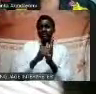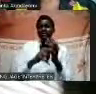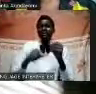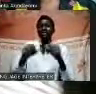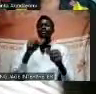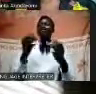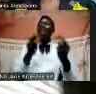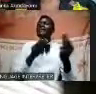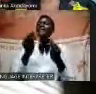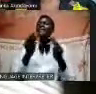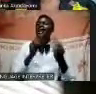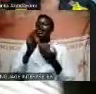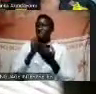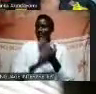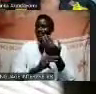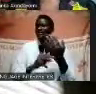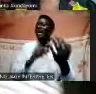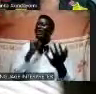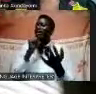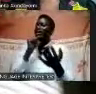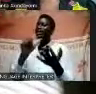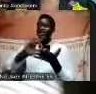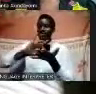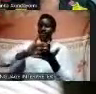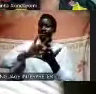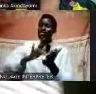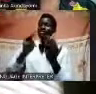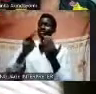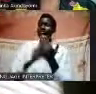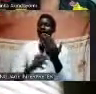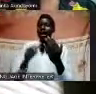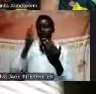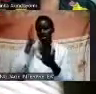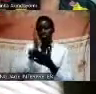know a lot of people say, oh, the methodology is treatment.